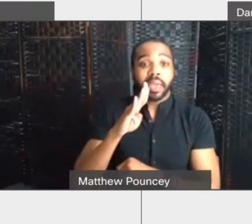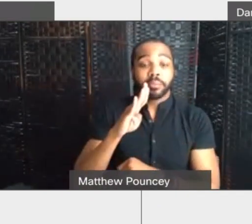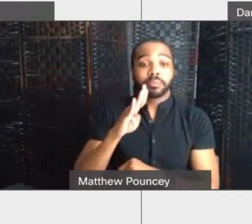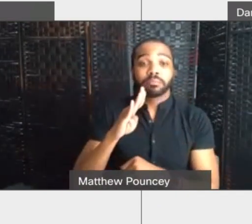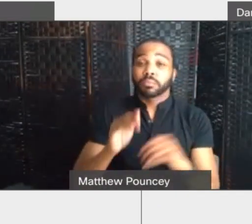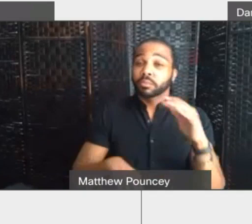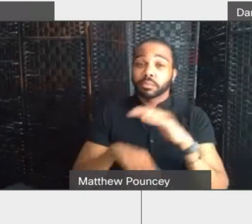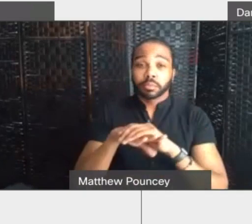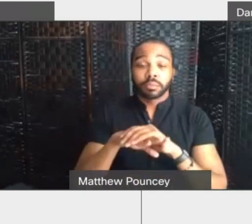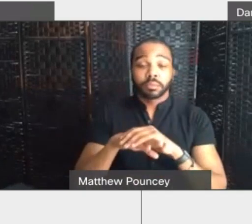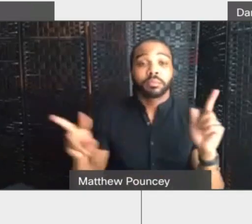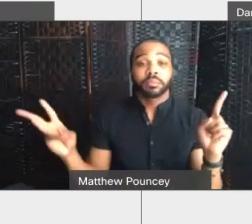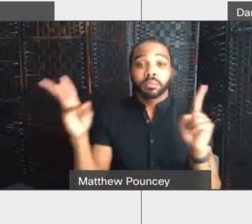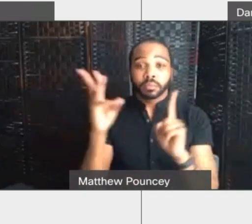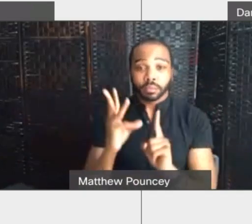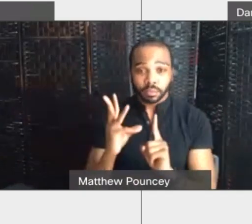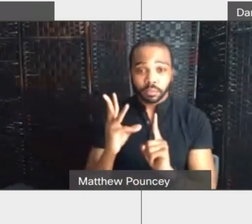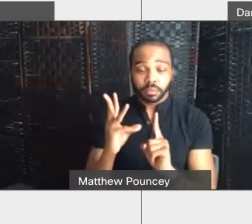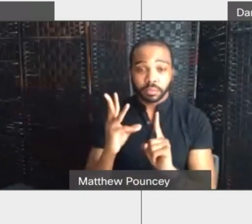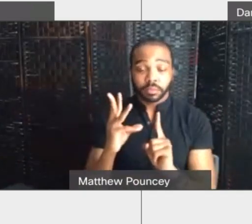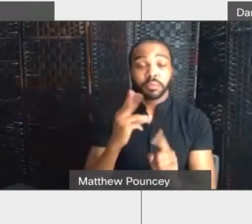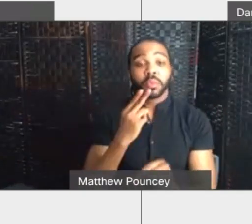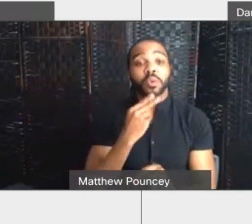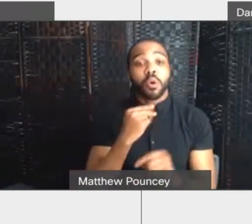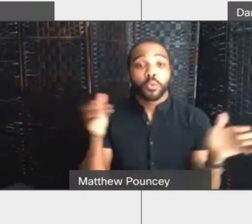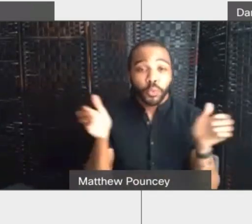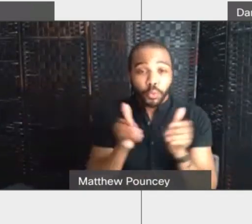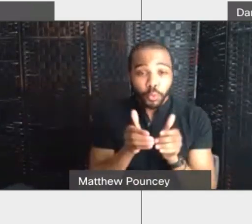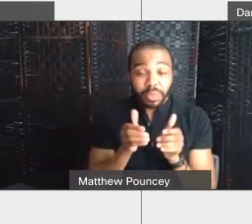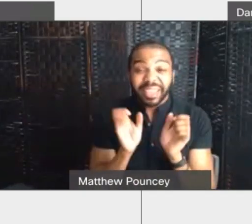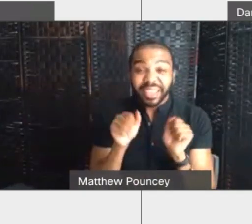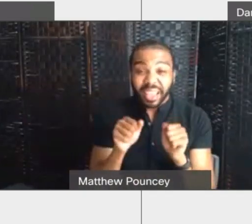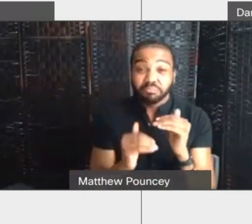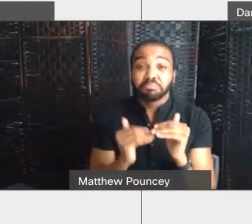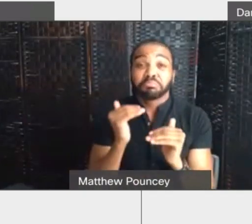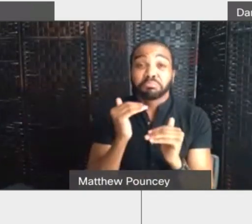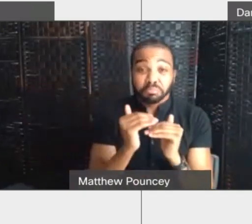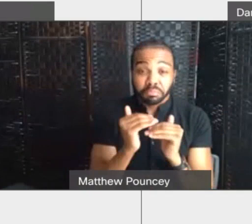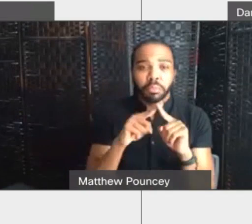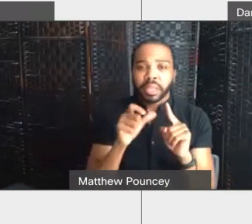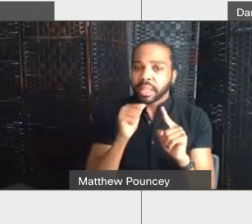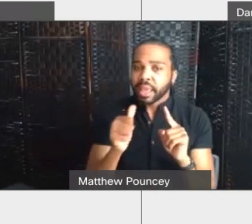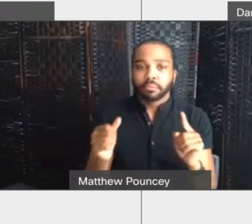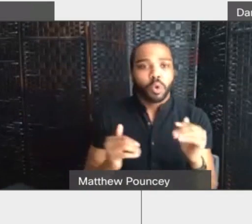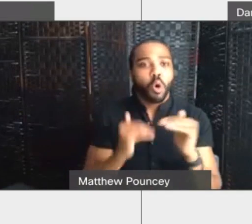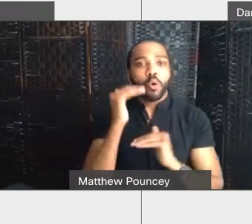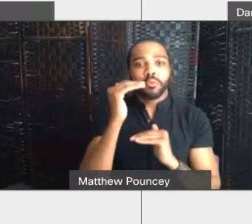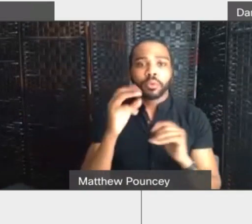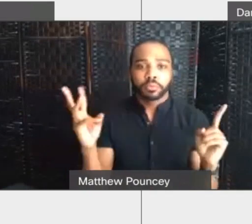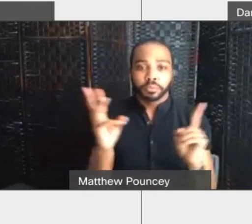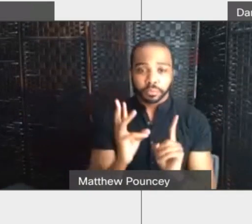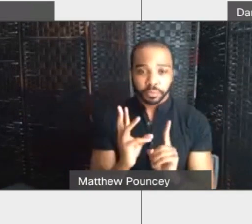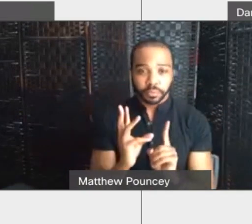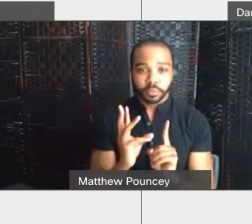6. And small group, it may increase but not to exceed 1 to 6.